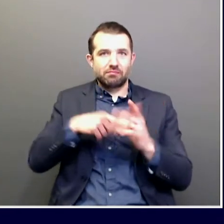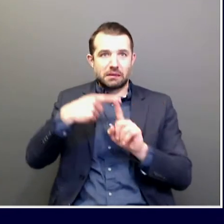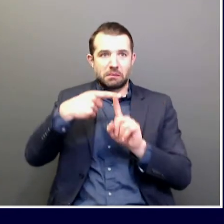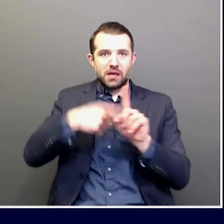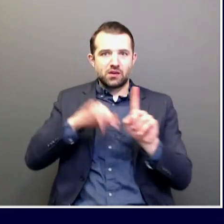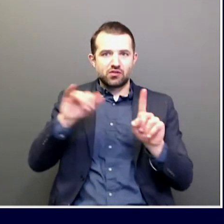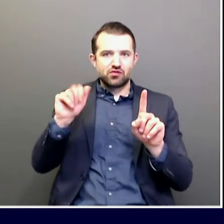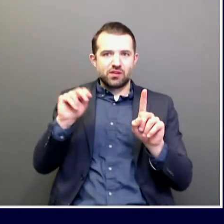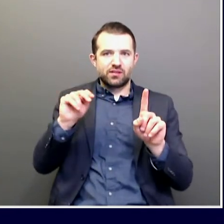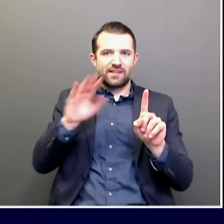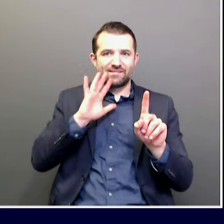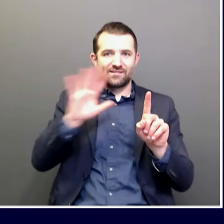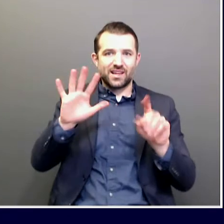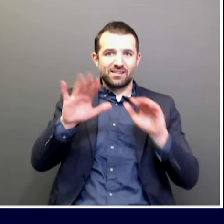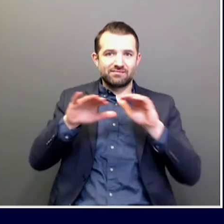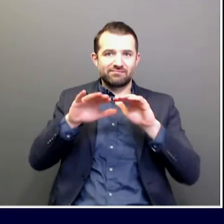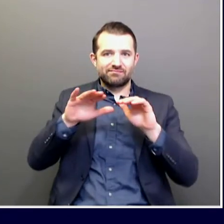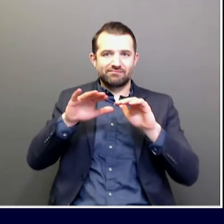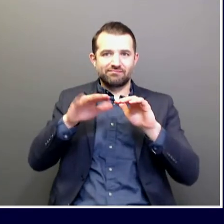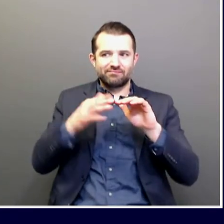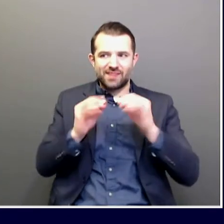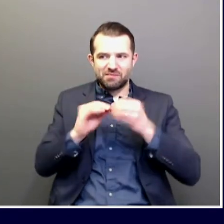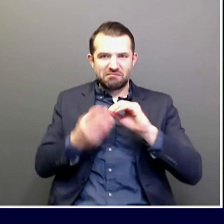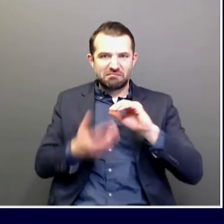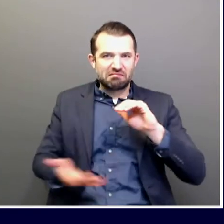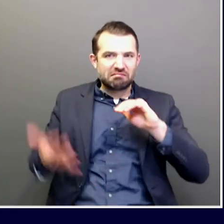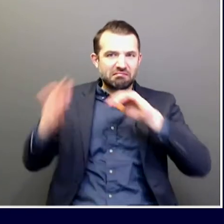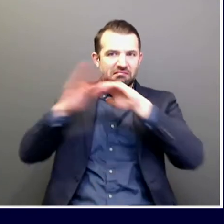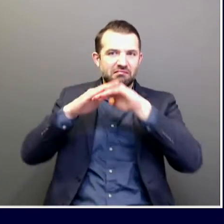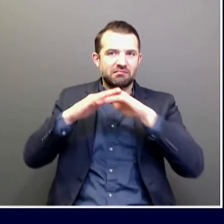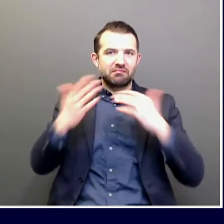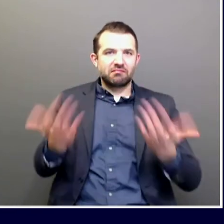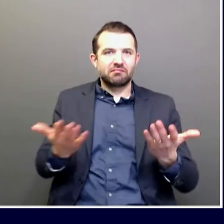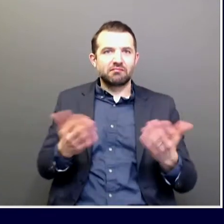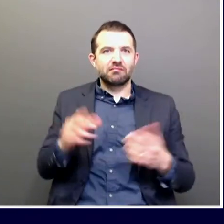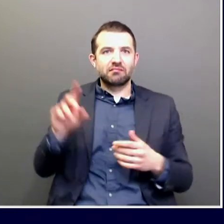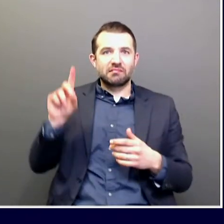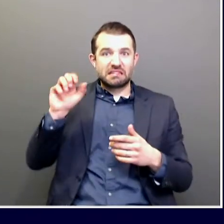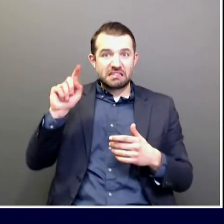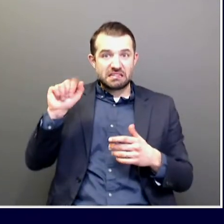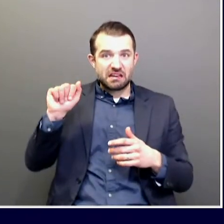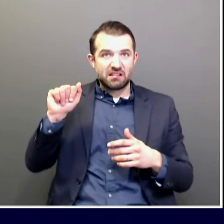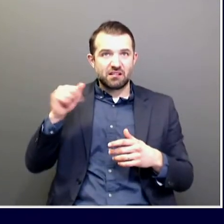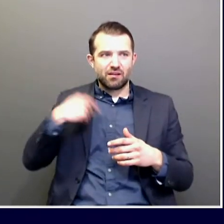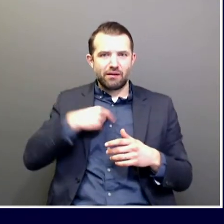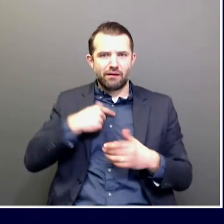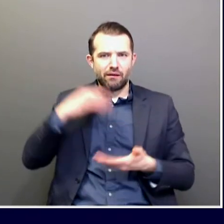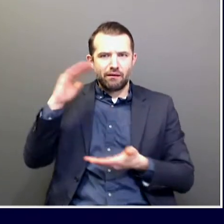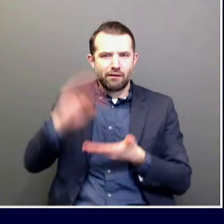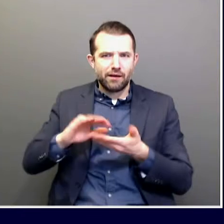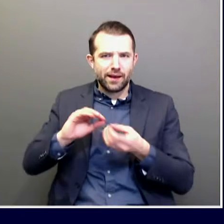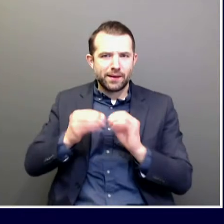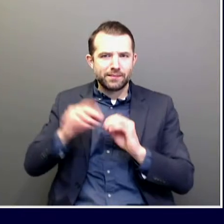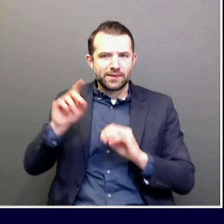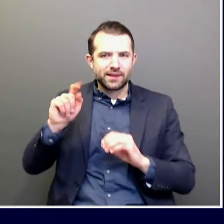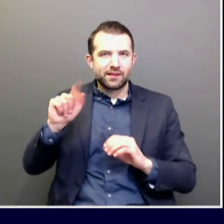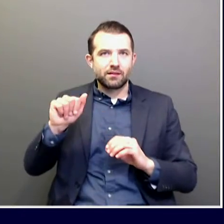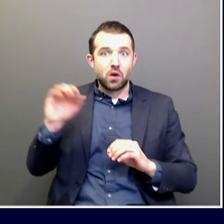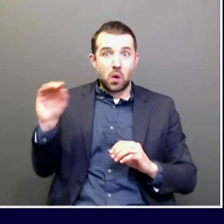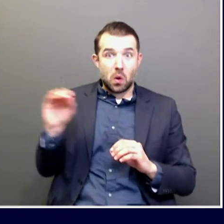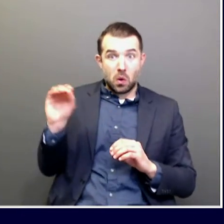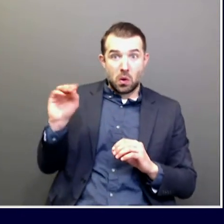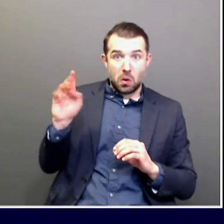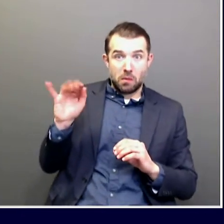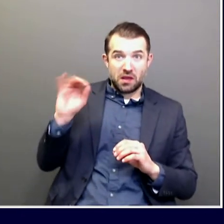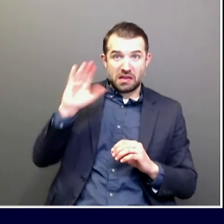back to Alpha, way back when we still knew them by letters and numbers. What the variant era of COVID has been